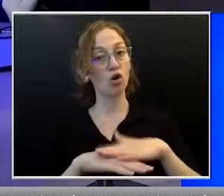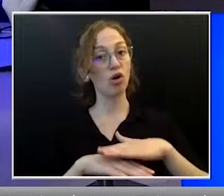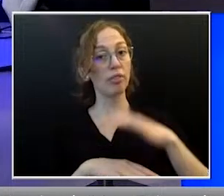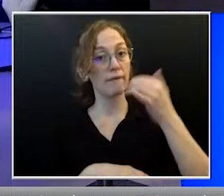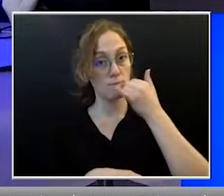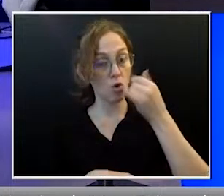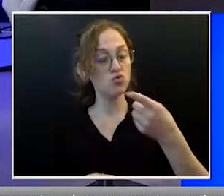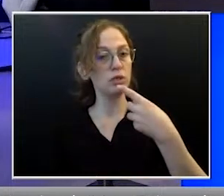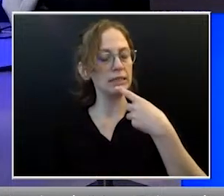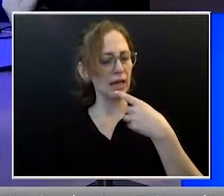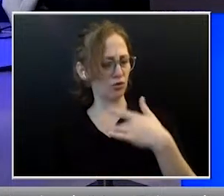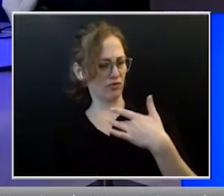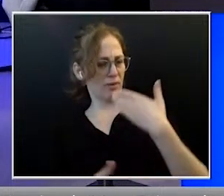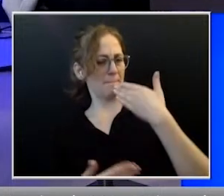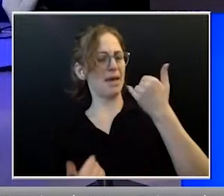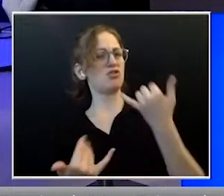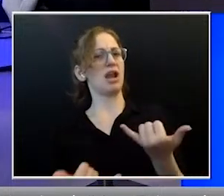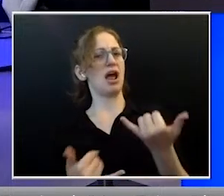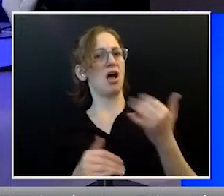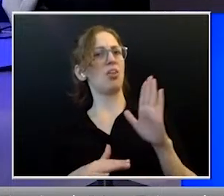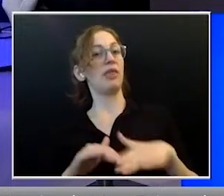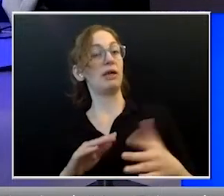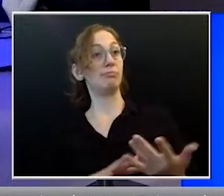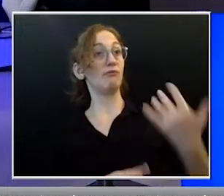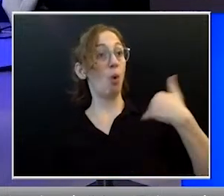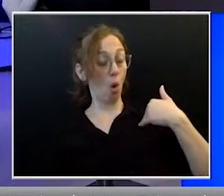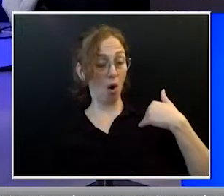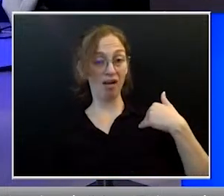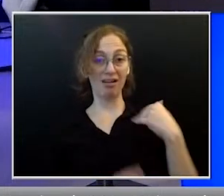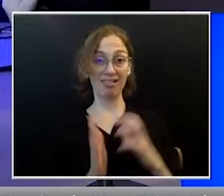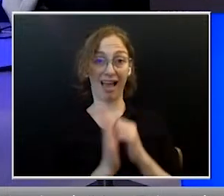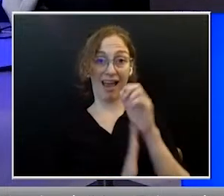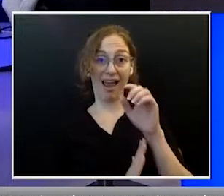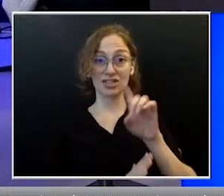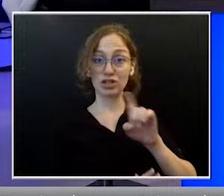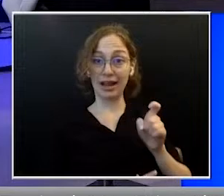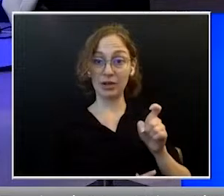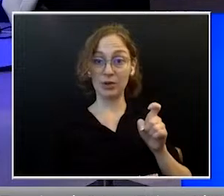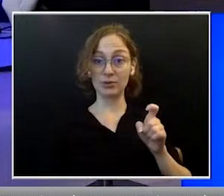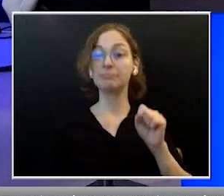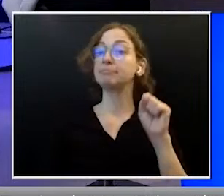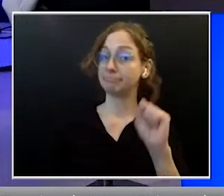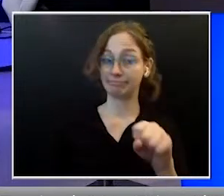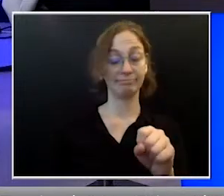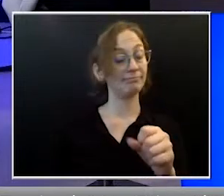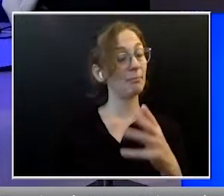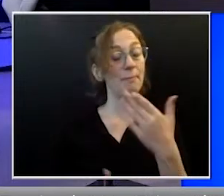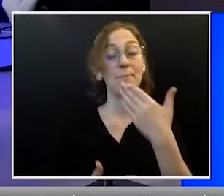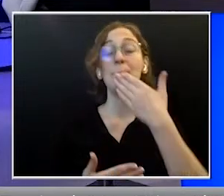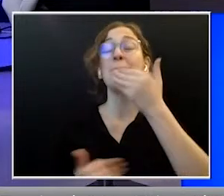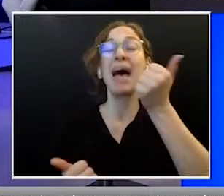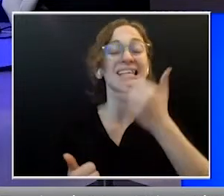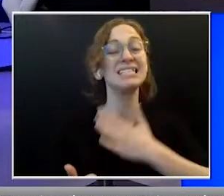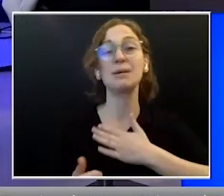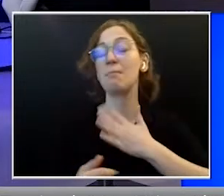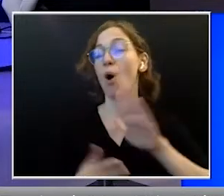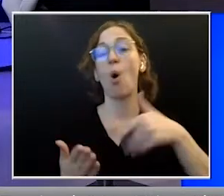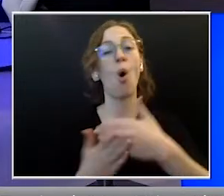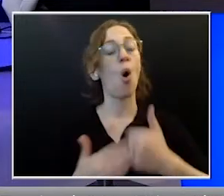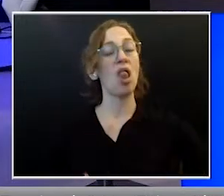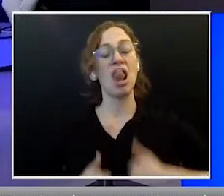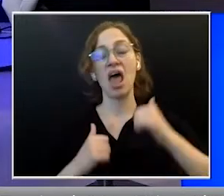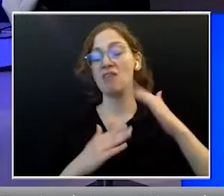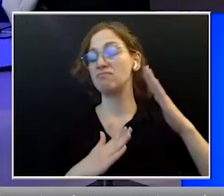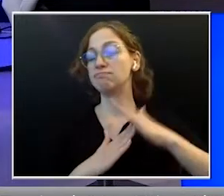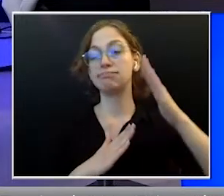were before you were diagnosed with cancer. Yes. Better absolutely. than you have in your whole life. Better than I have my entire life. And do you attribute